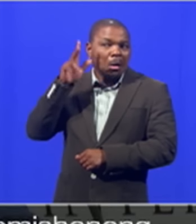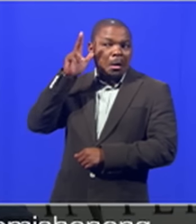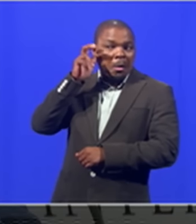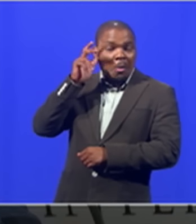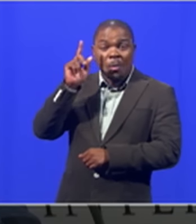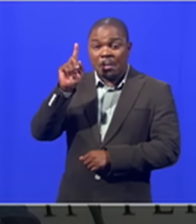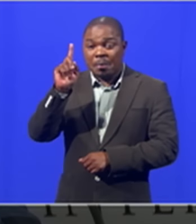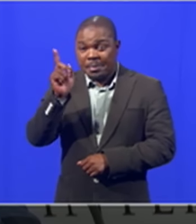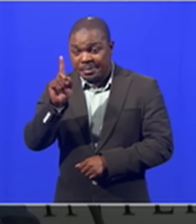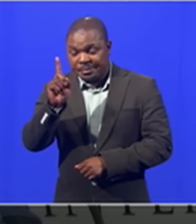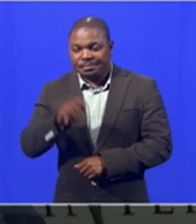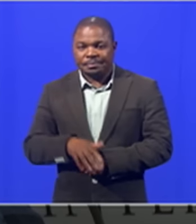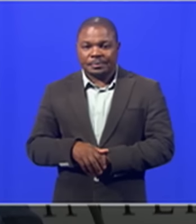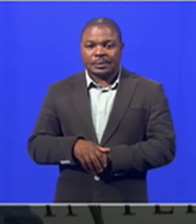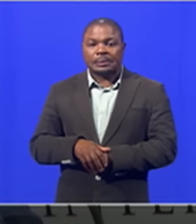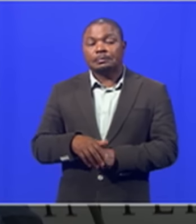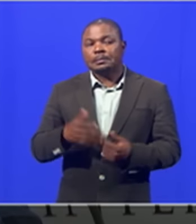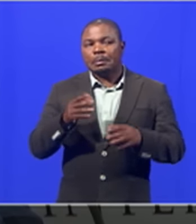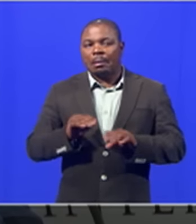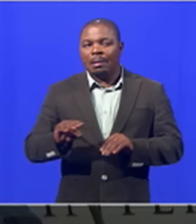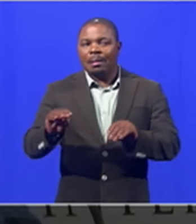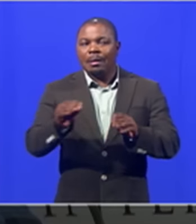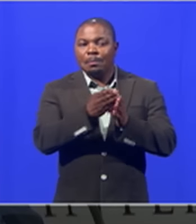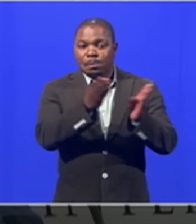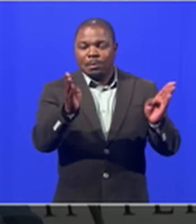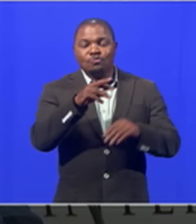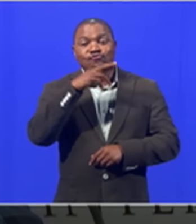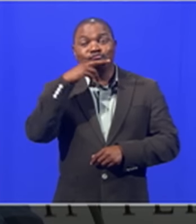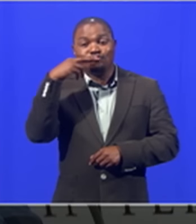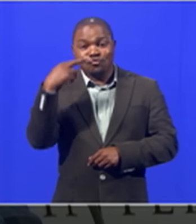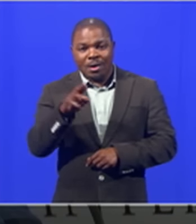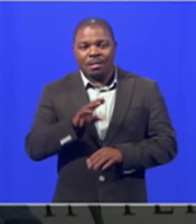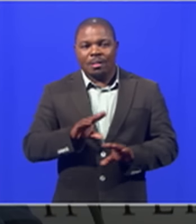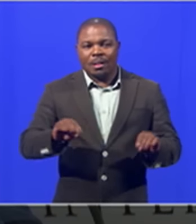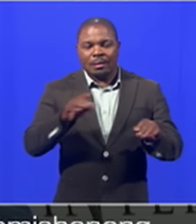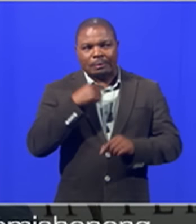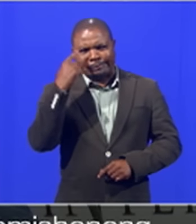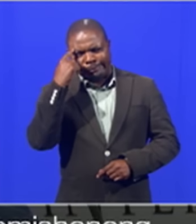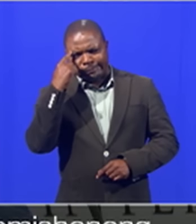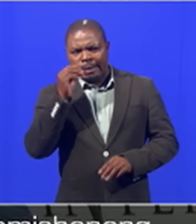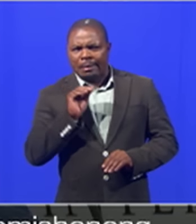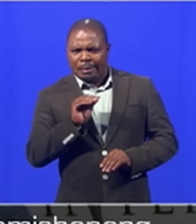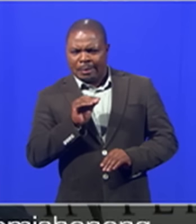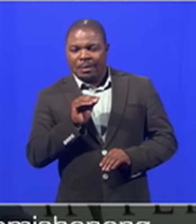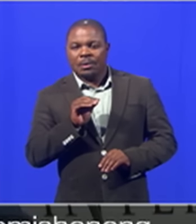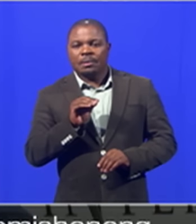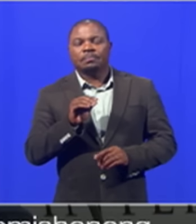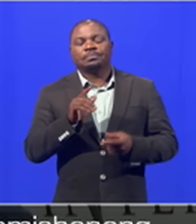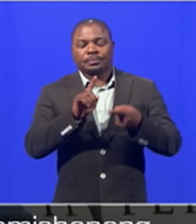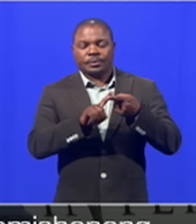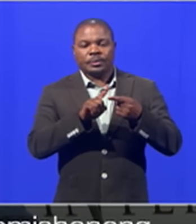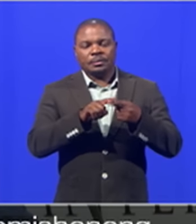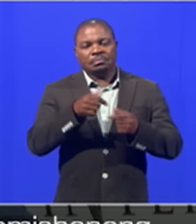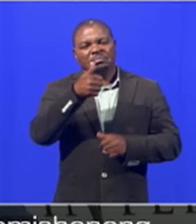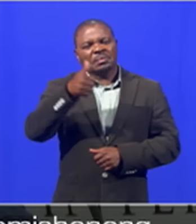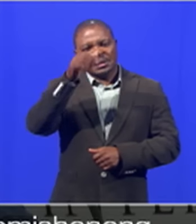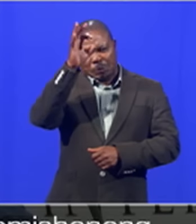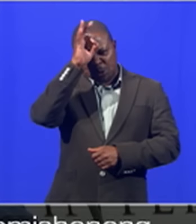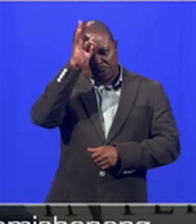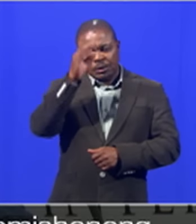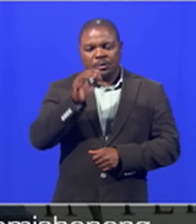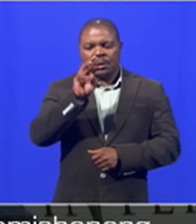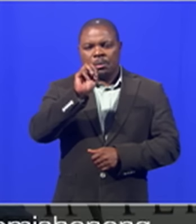that there was a suspicion then, a real suspicion, that the Lieutenant General Mkhwanazi